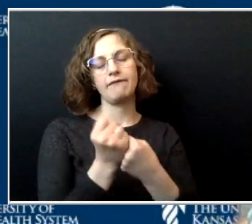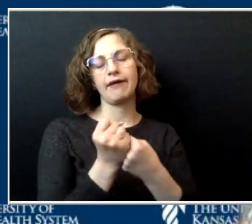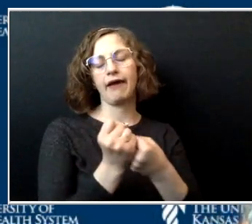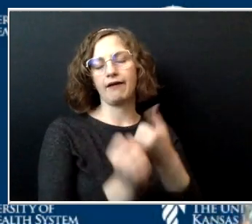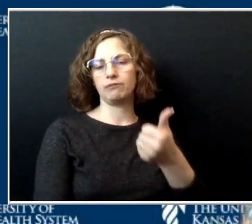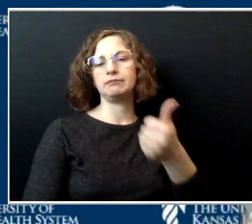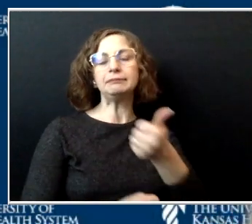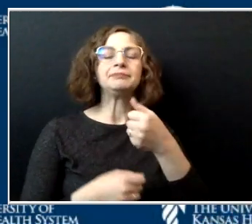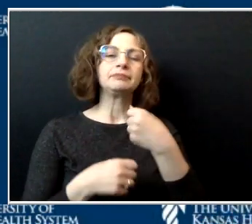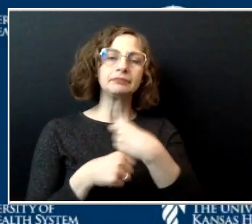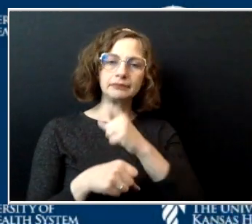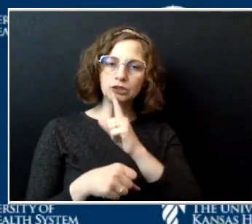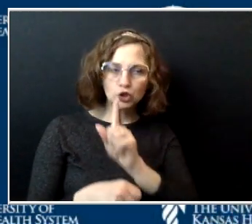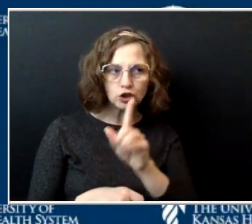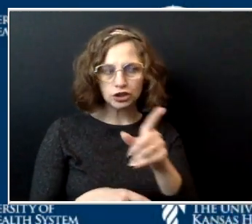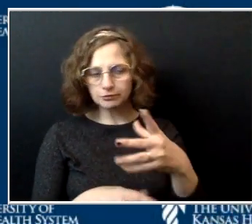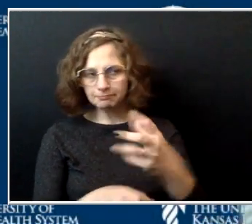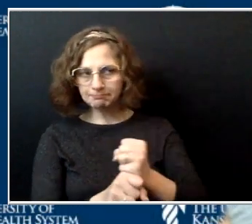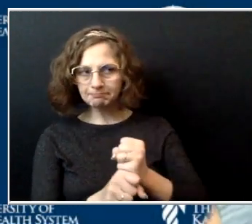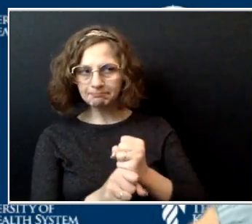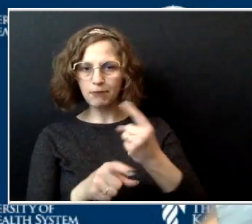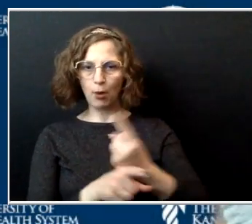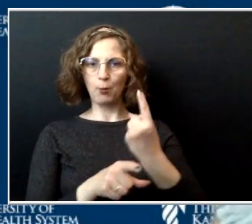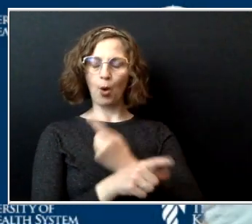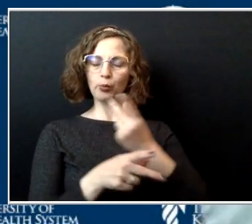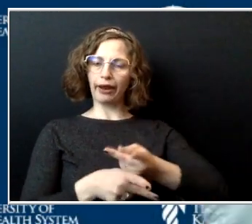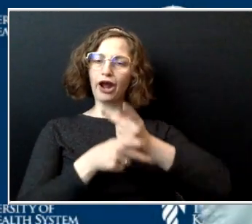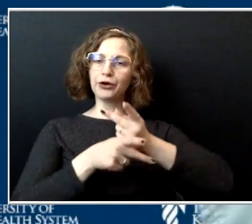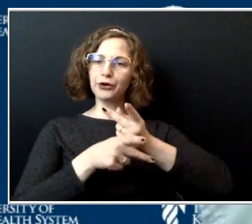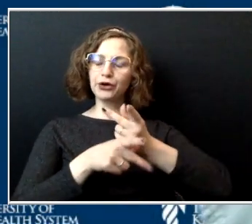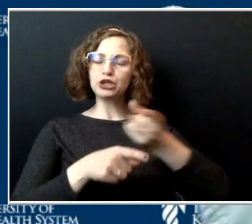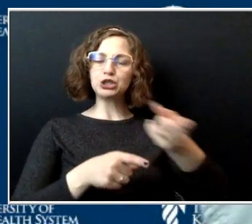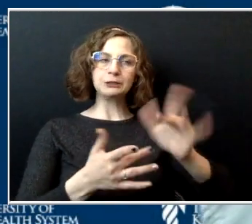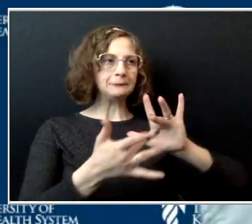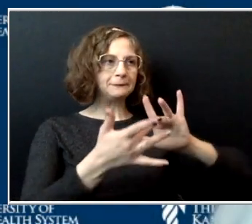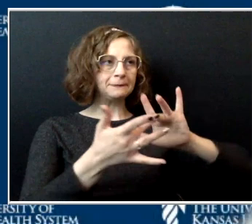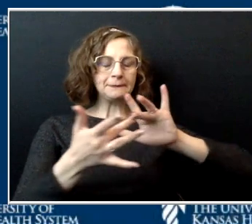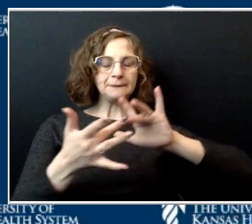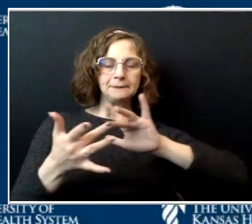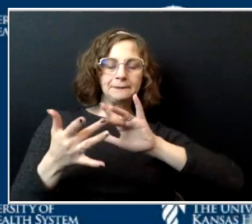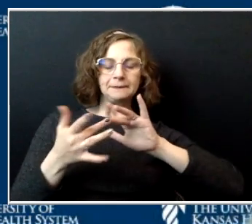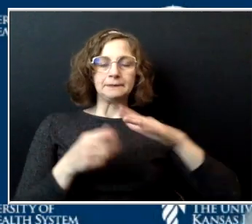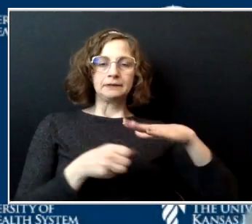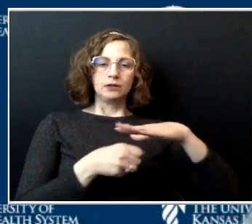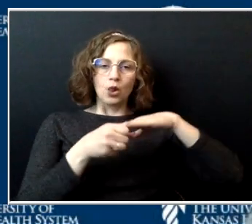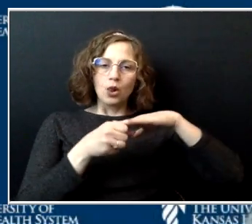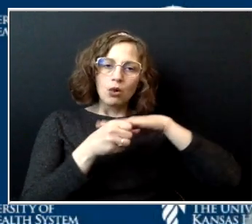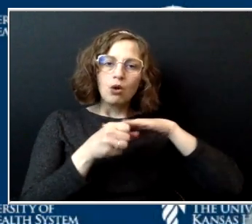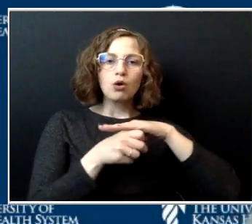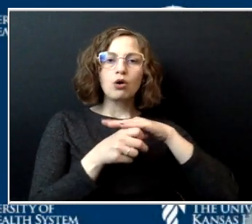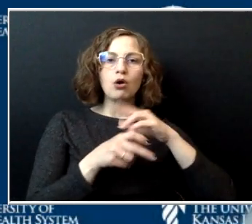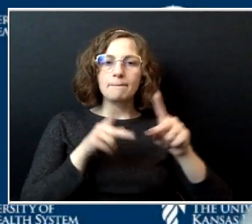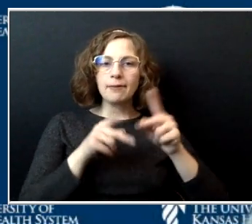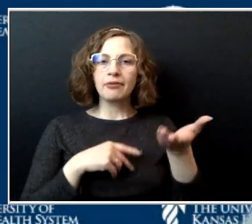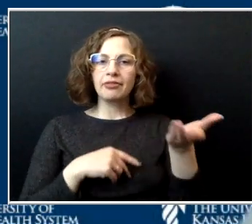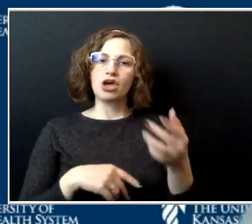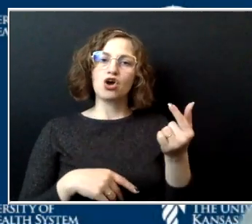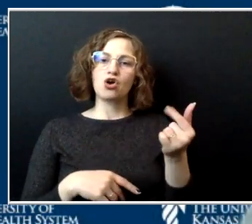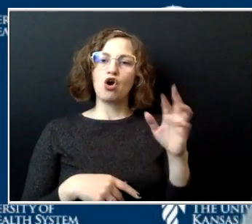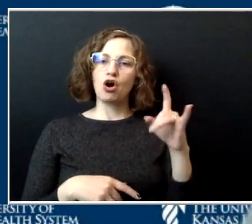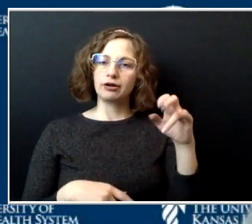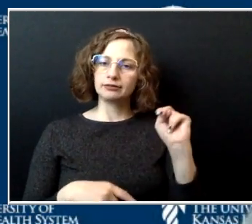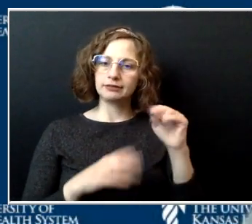care that she needed, that she was reaching out to local folks there in the Garden City area, trying